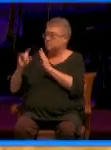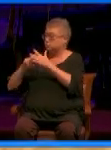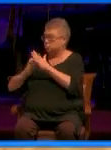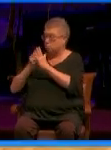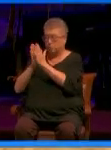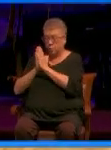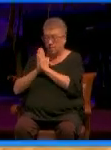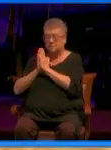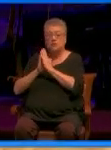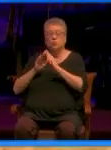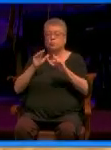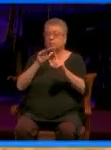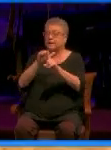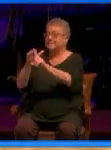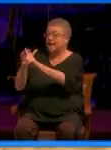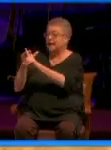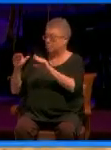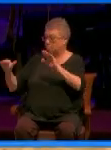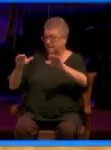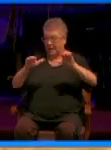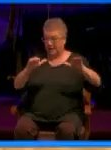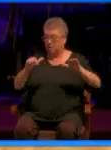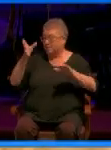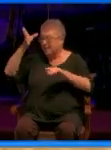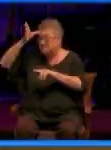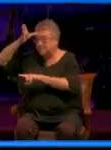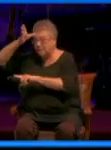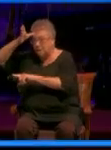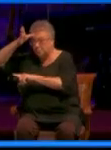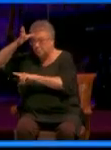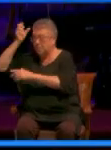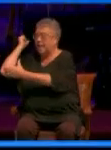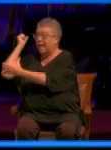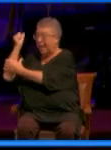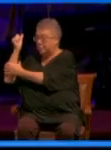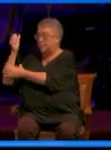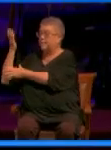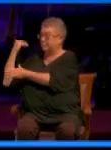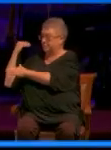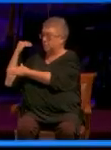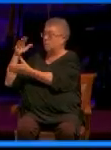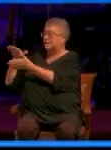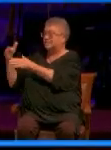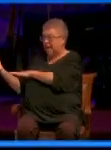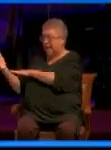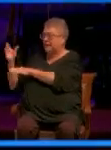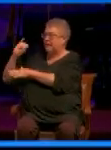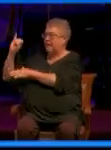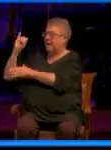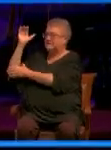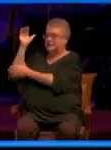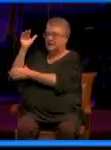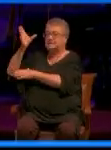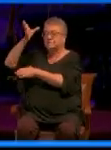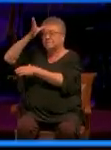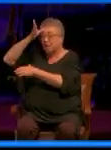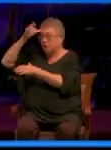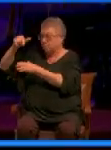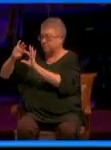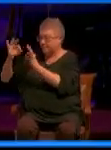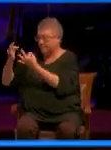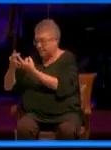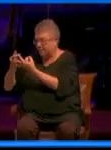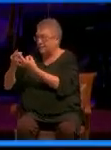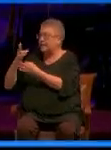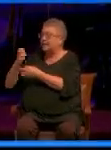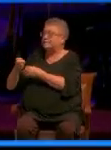just to remind you, Isaac is the father now. Abraham, his father, has died. Isaac is the patriarch of this family, and he's